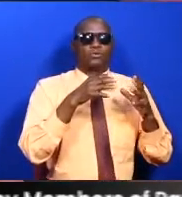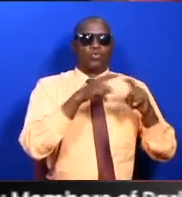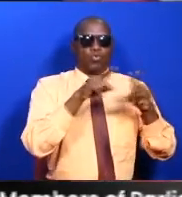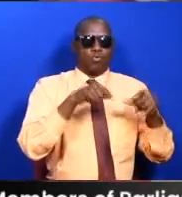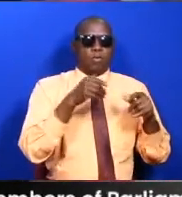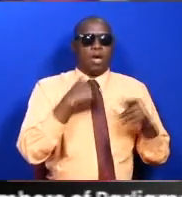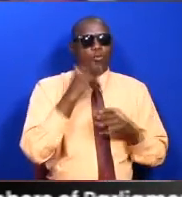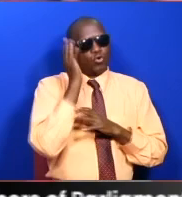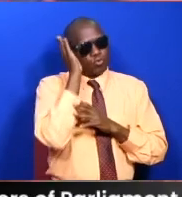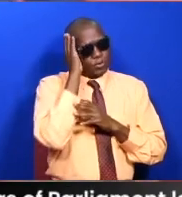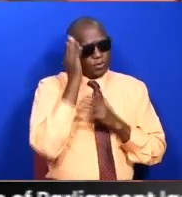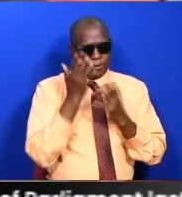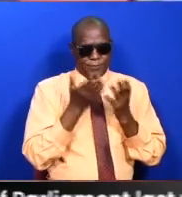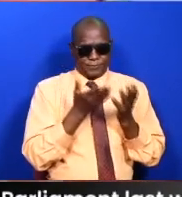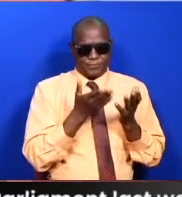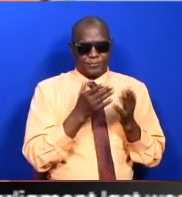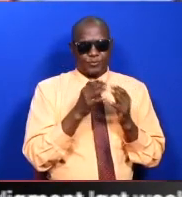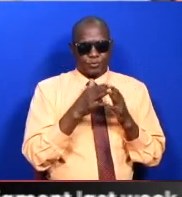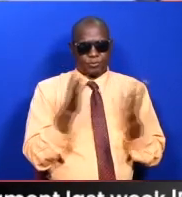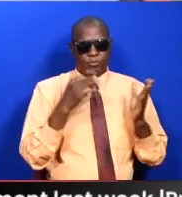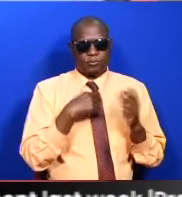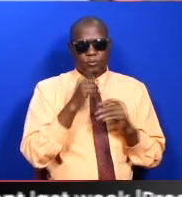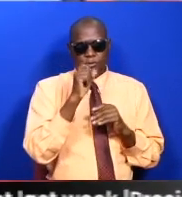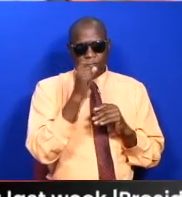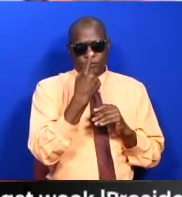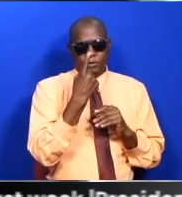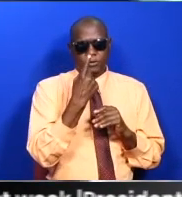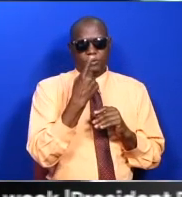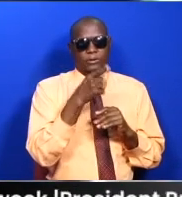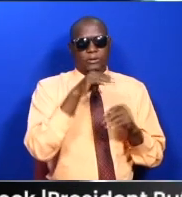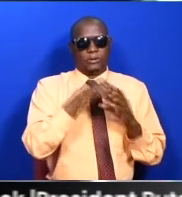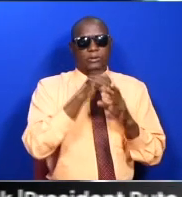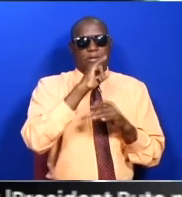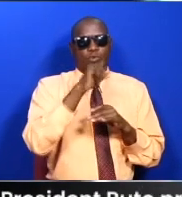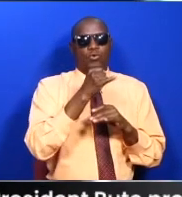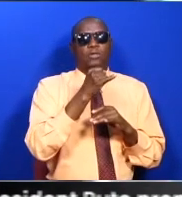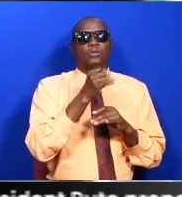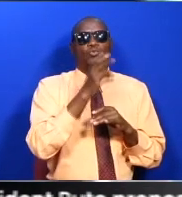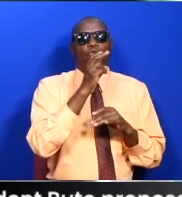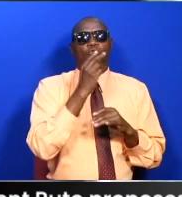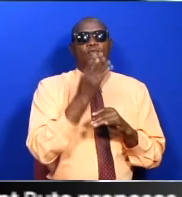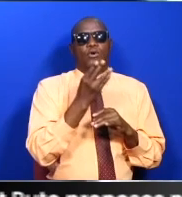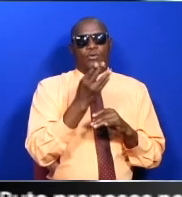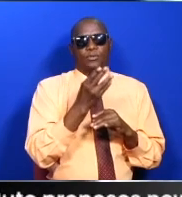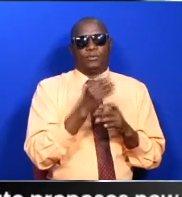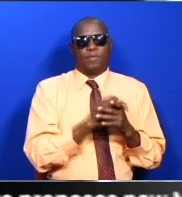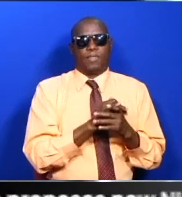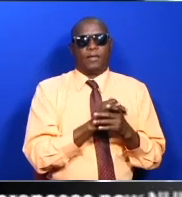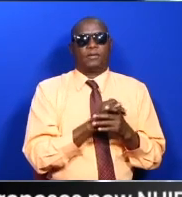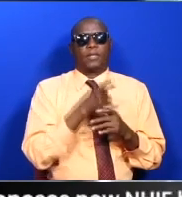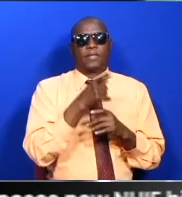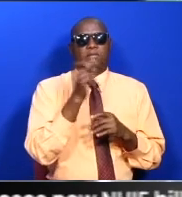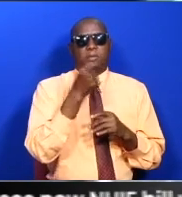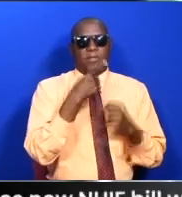dormitories. We will open our first phase in January 2024. So this will be in